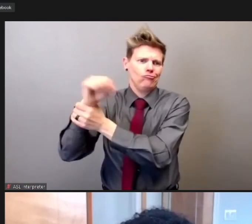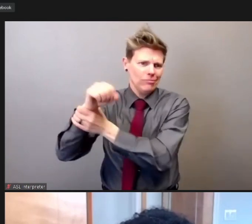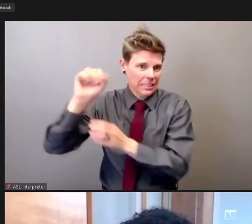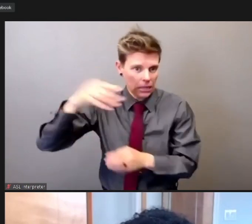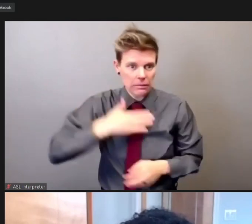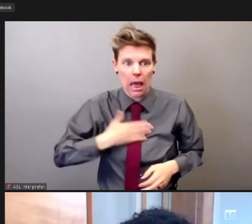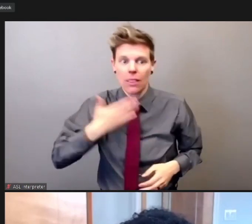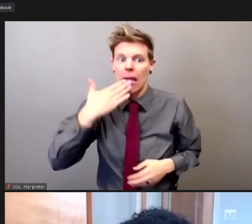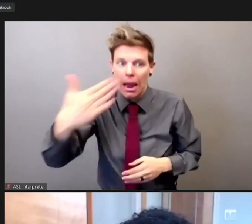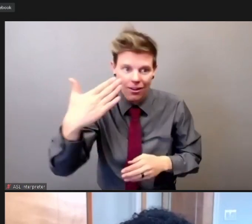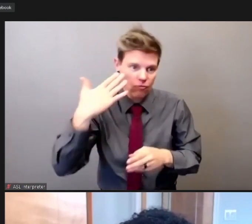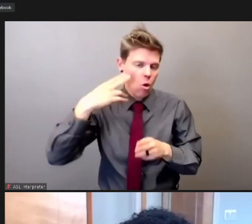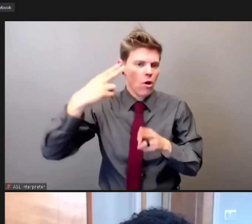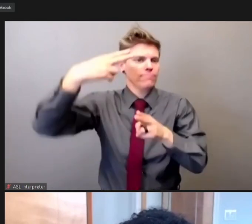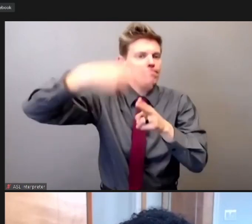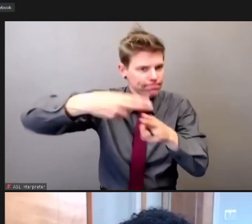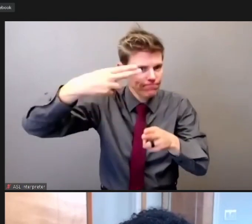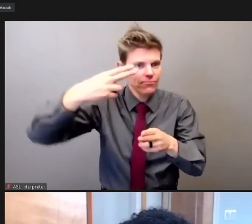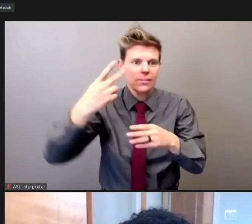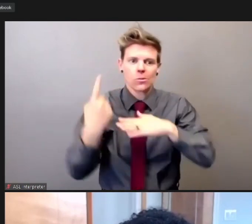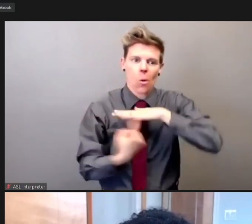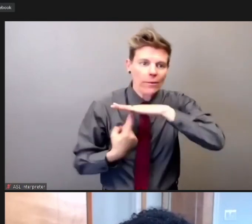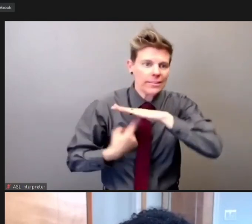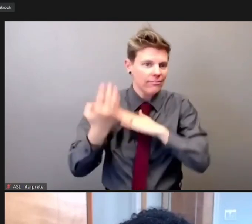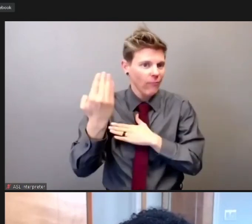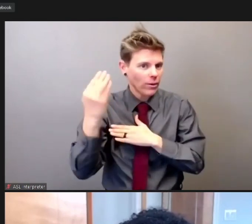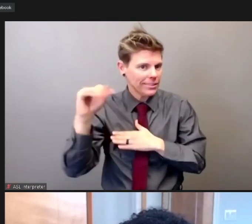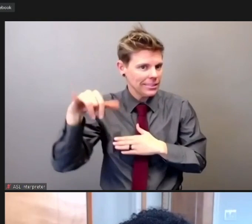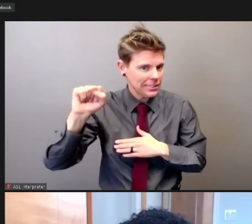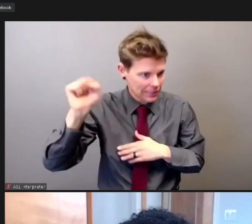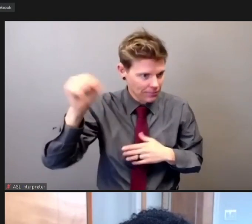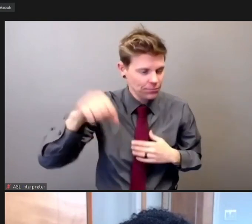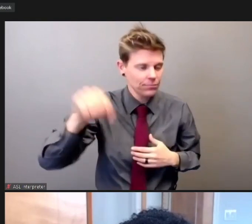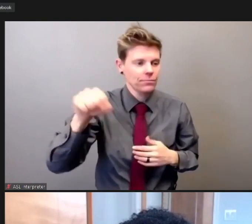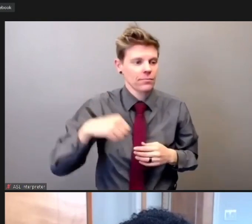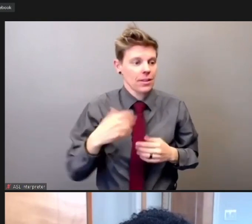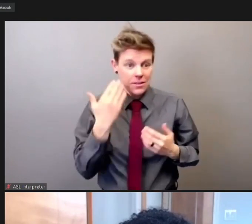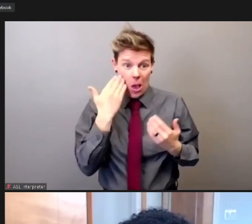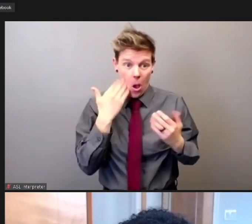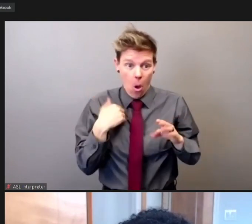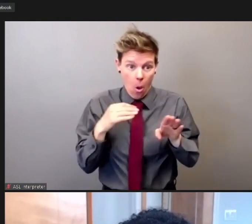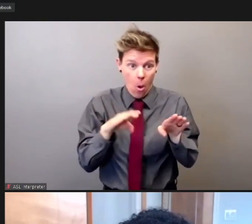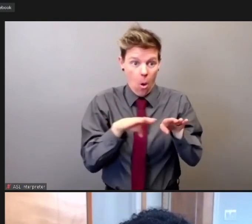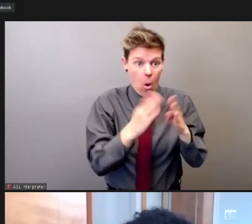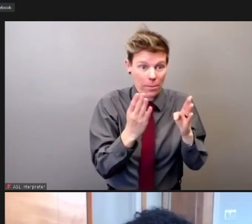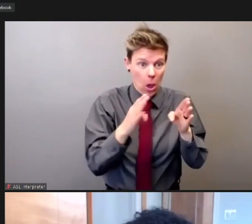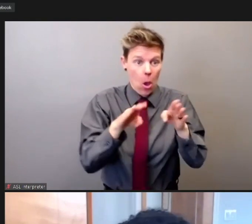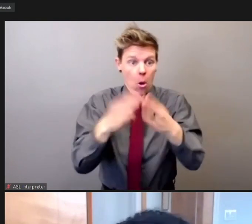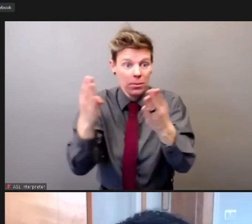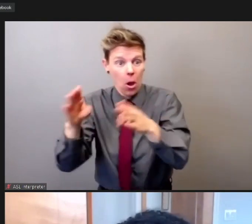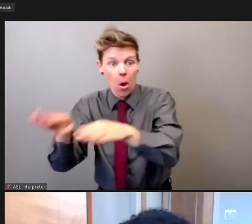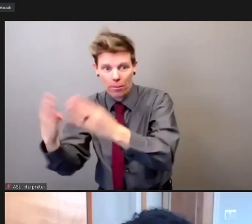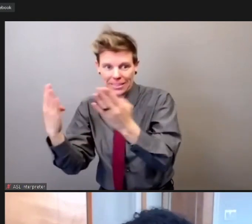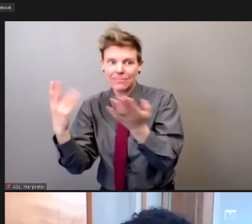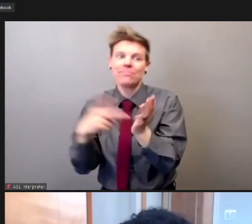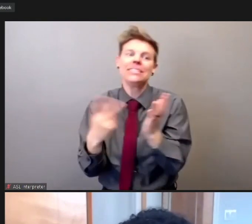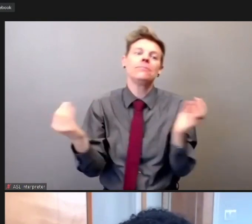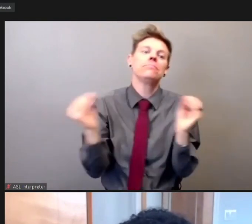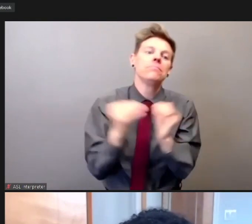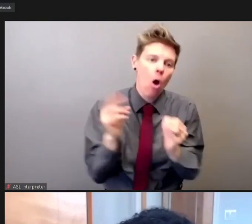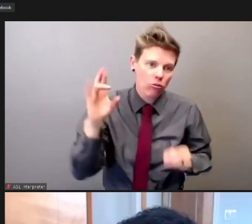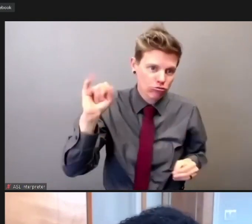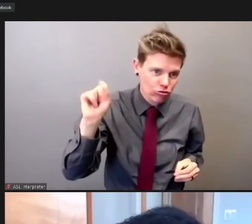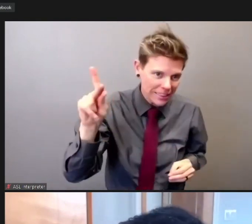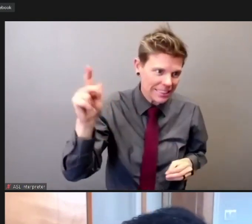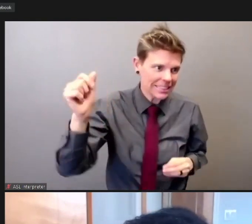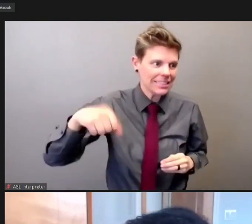When you introduce risk, it's risk. If you don't also double down on your mask wearing and your social distancing and your hand